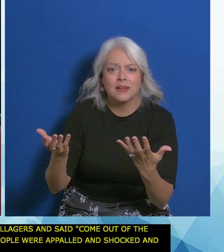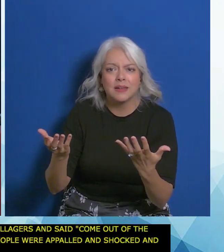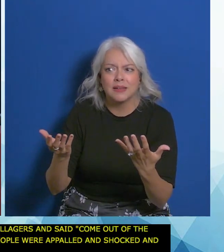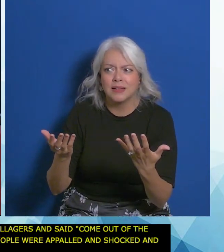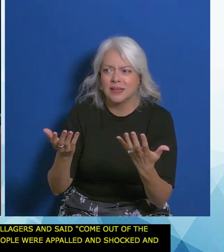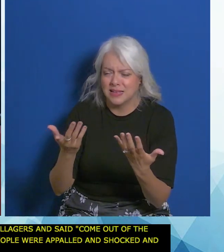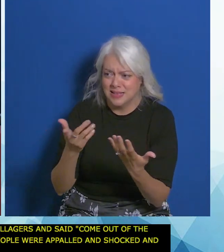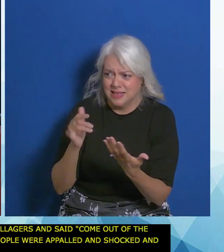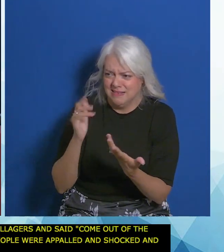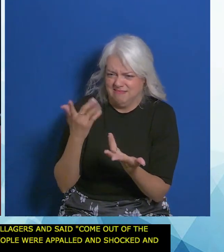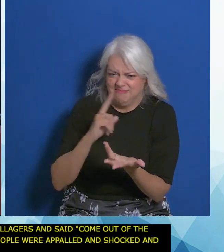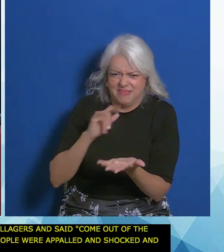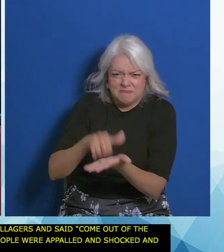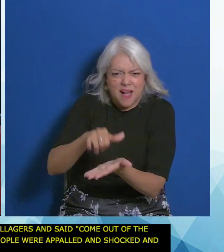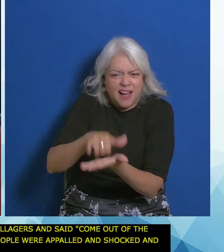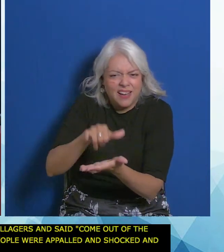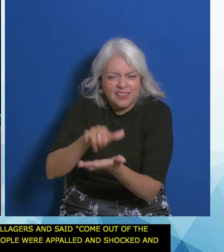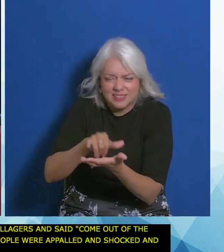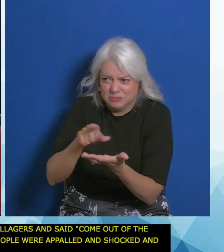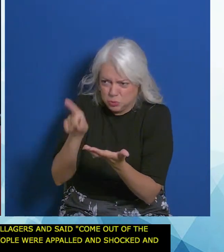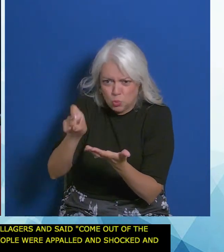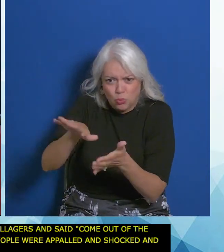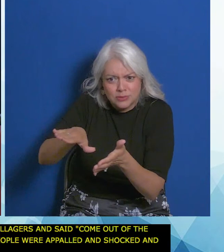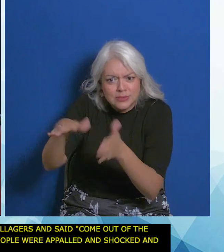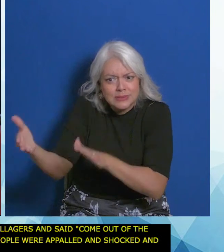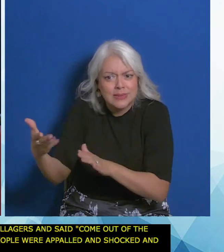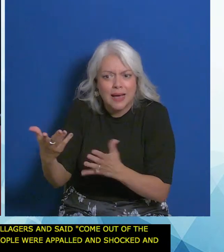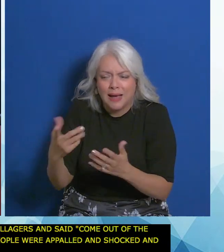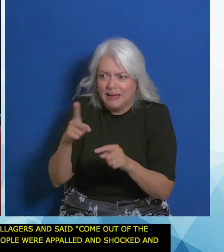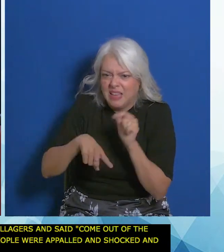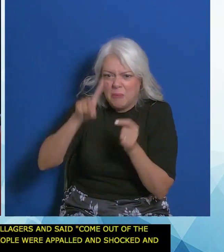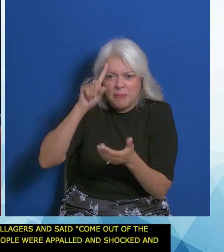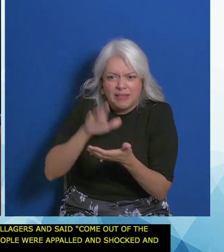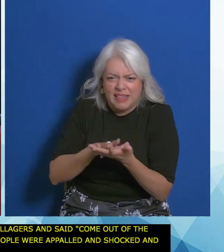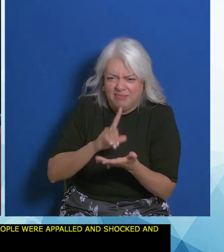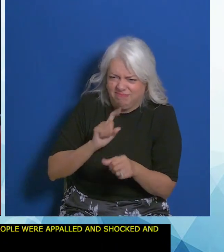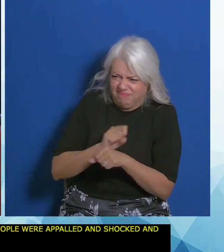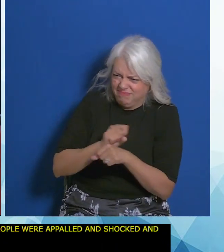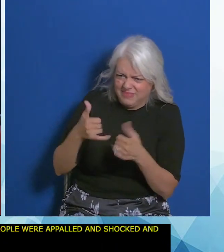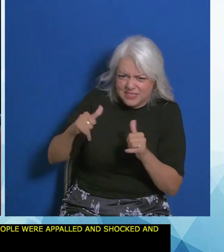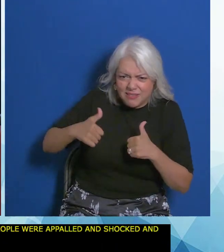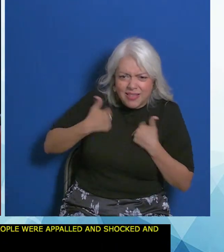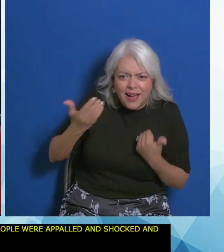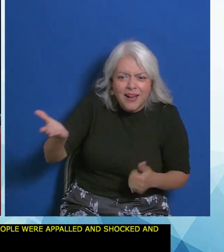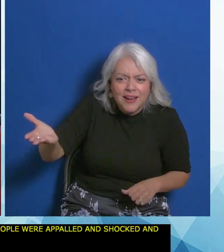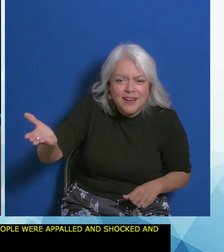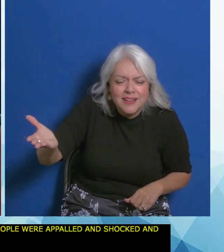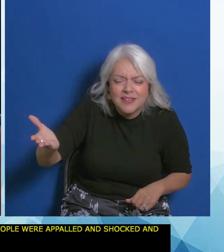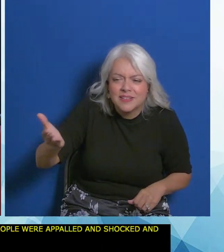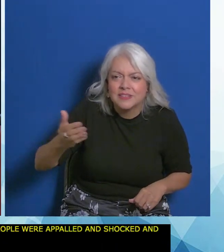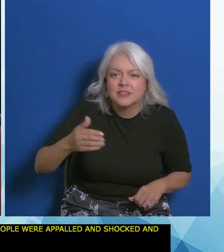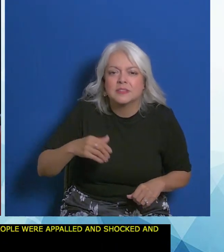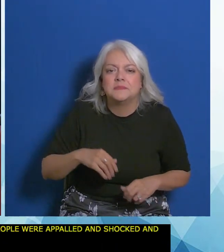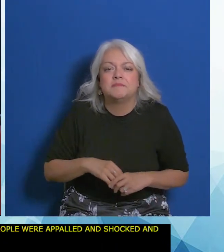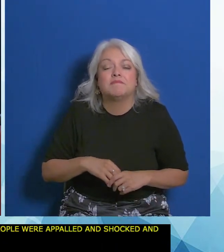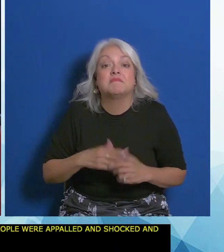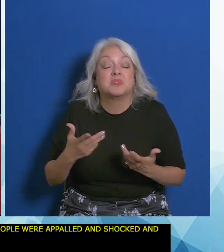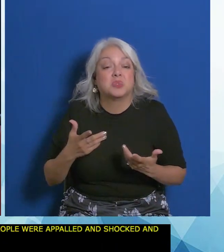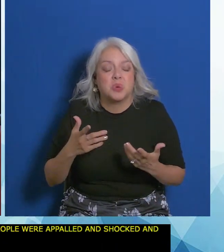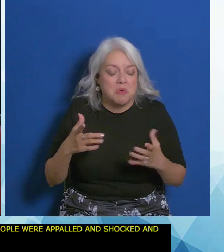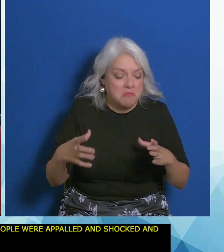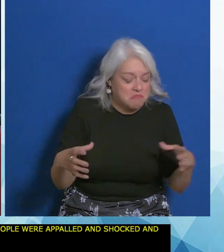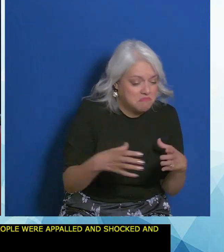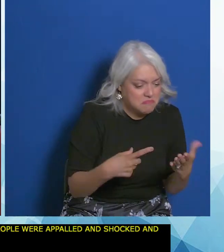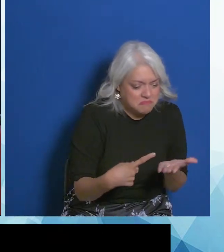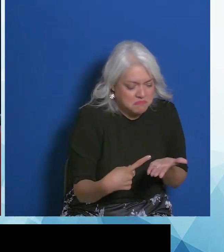How is this possible? They couldn't believe their eyes. So they